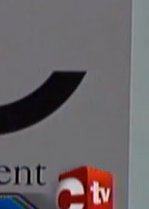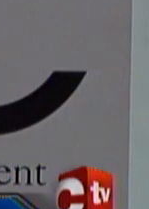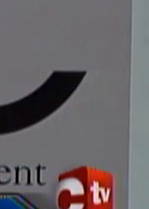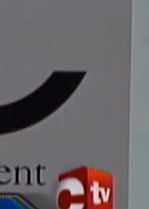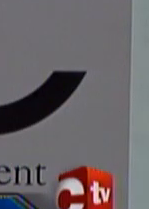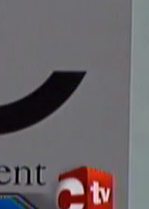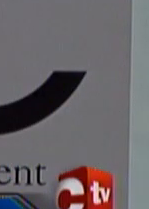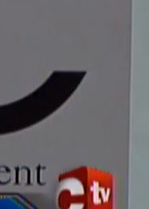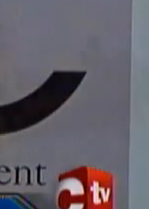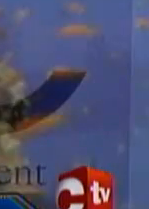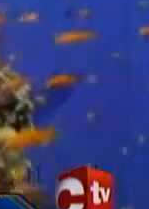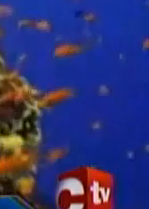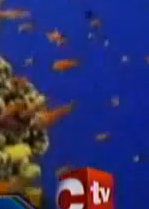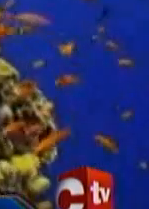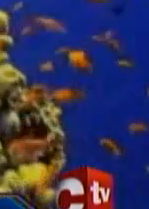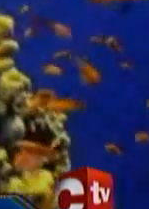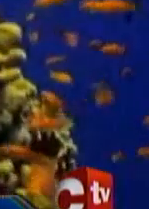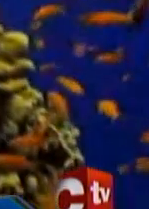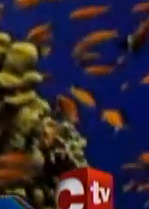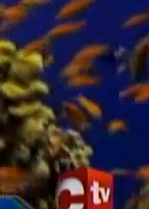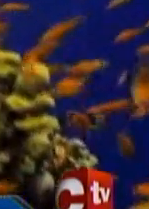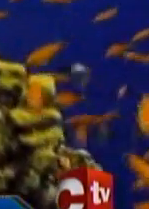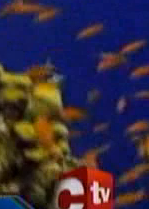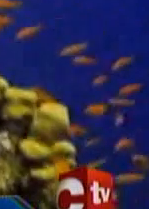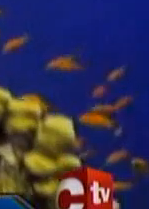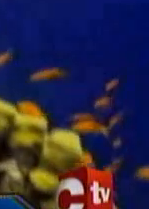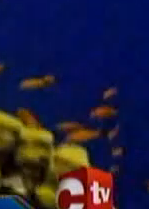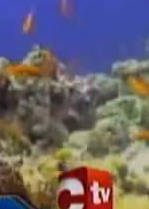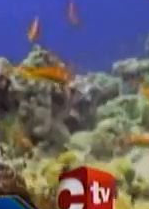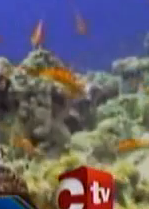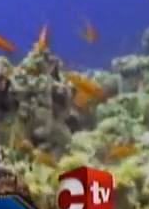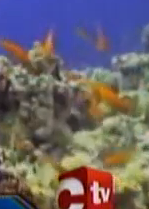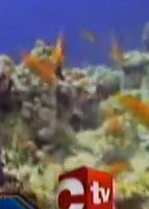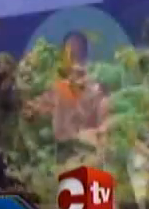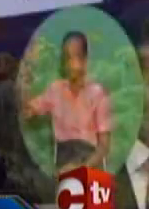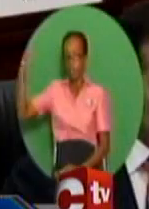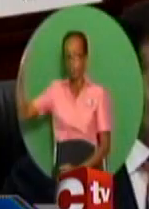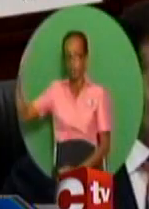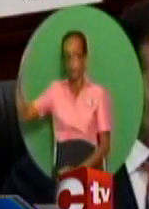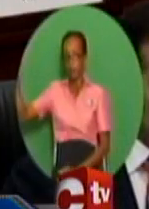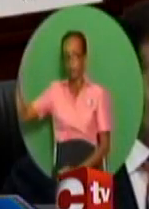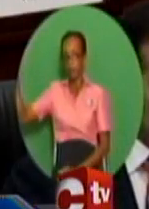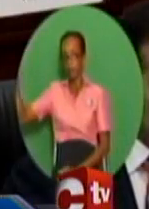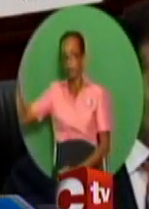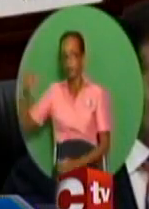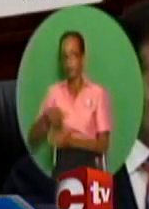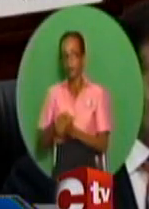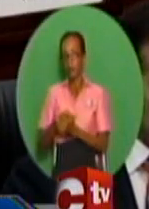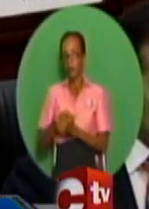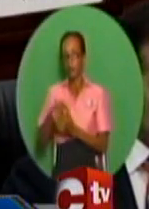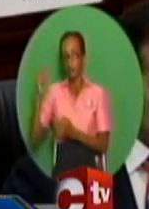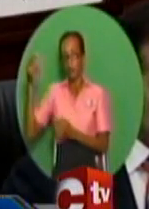been replaced by two companies tasked with marketing the unique characteristics of both islands. The combined destination of